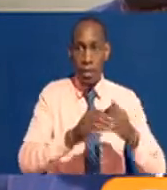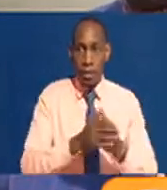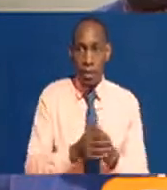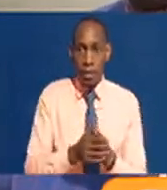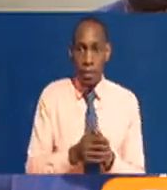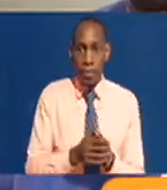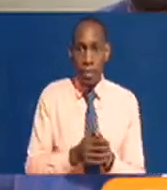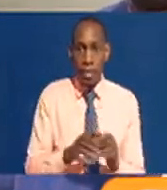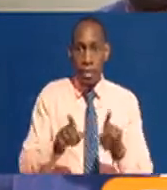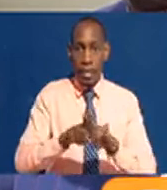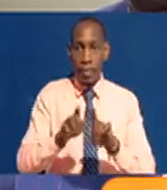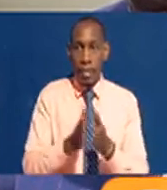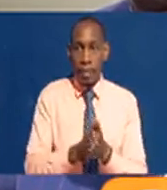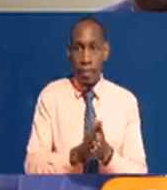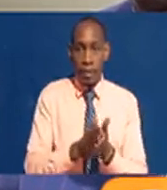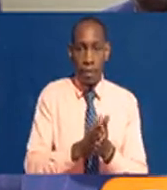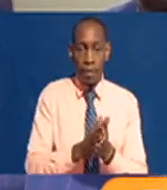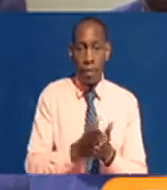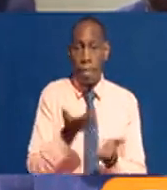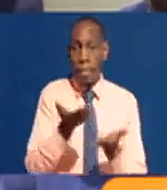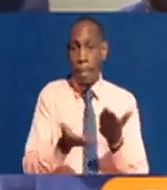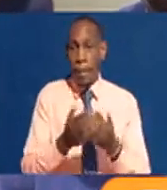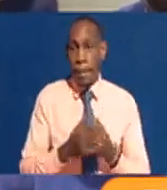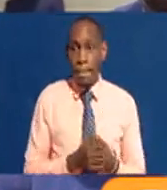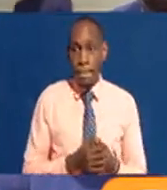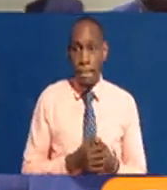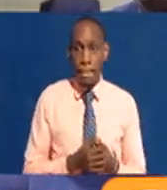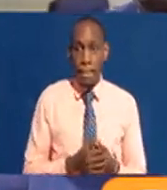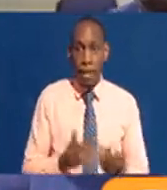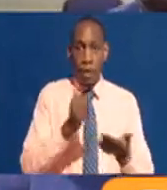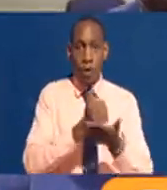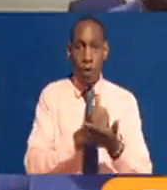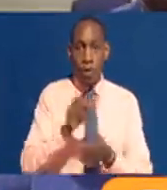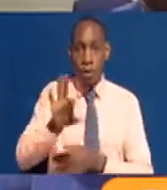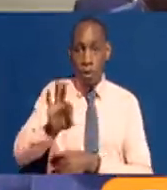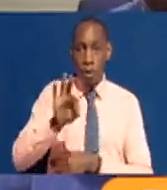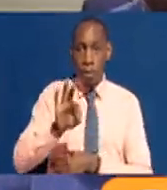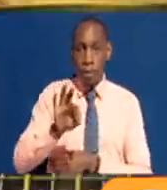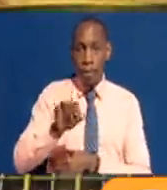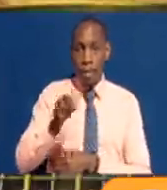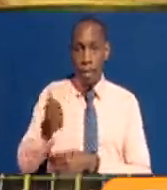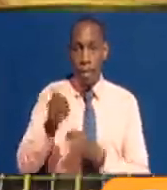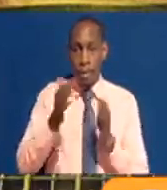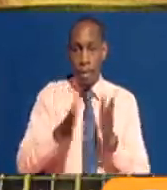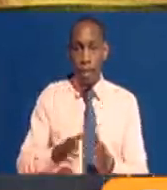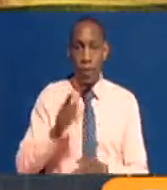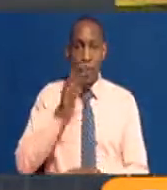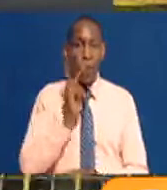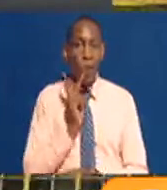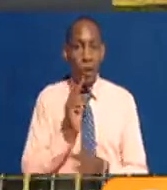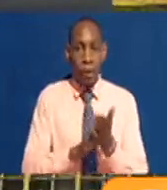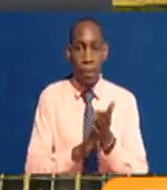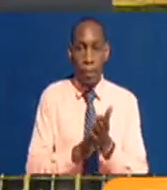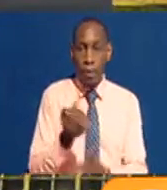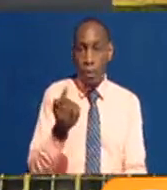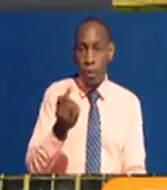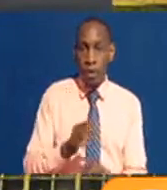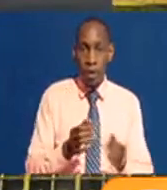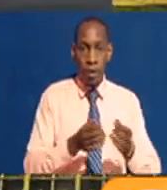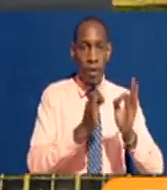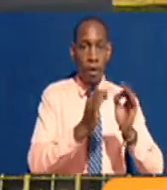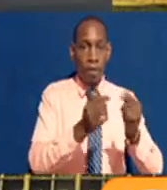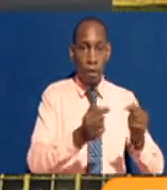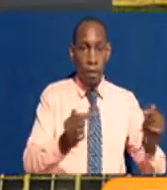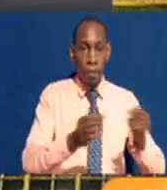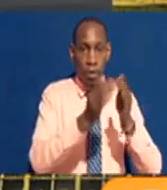president. It could be within the office. It could be within the office, then they nominate someone. It could be Kalonzo. In one of the proposals, the official